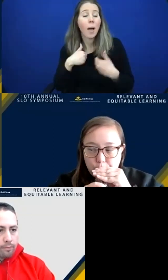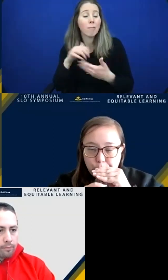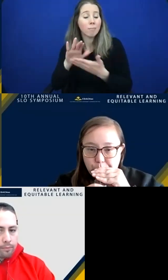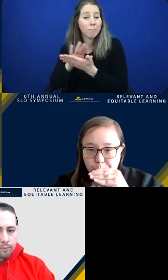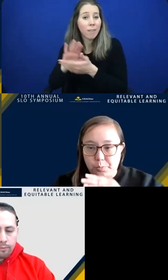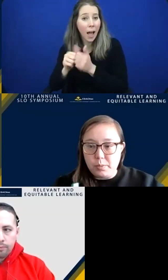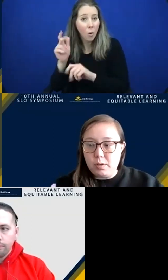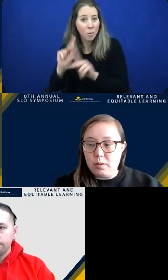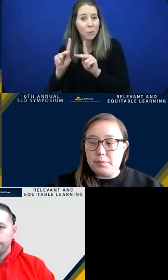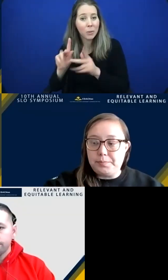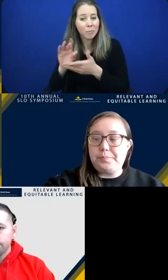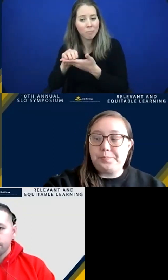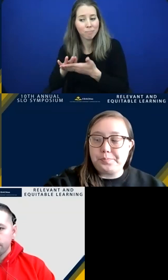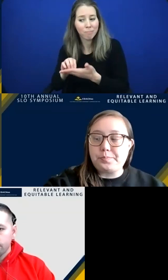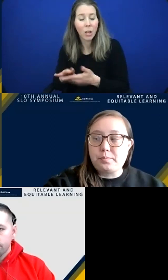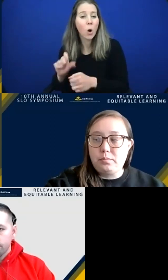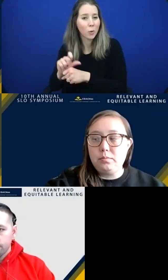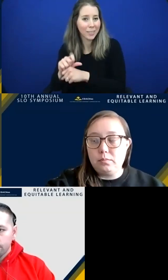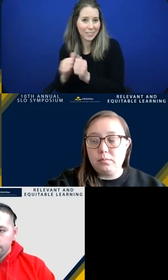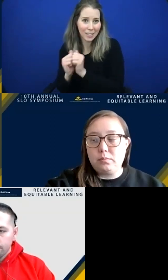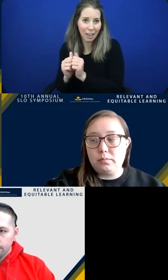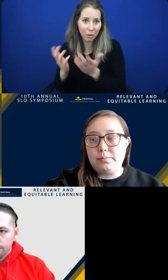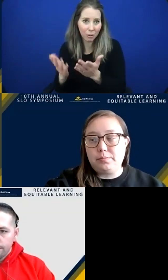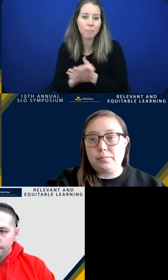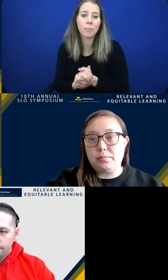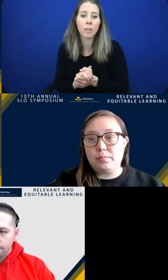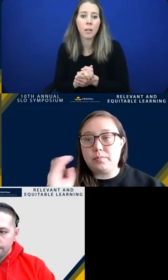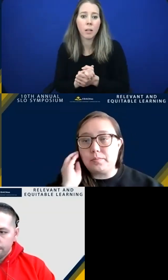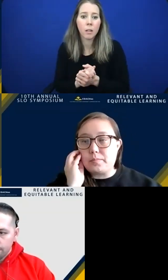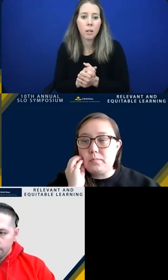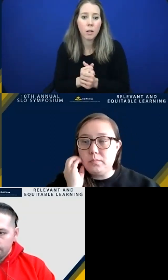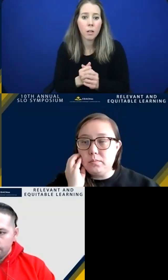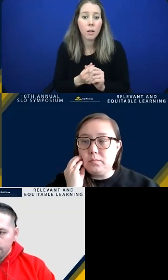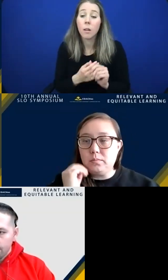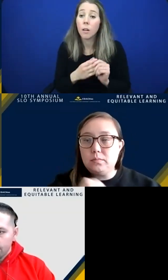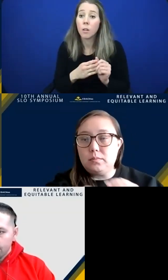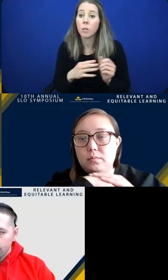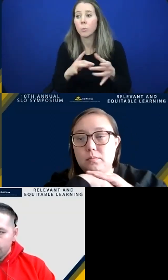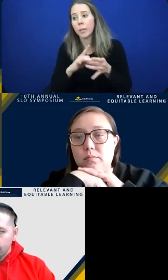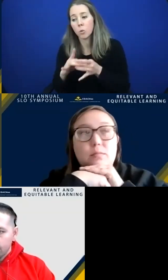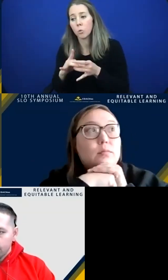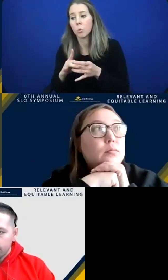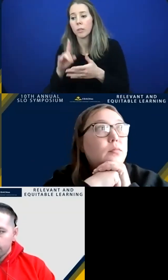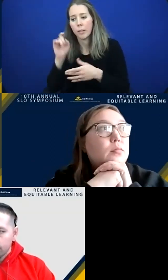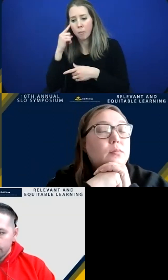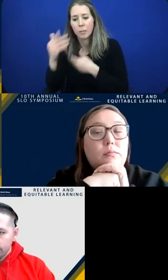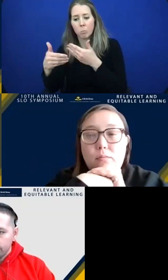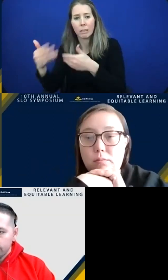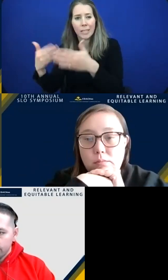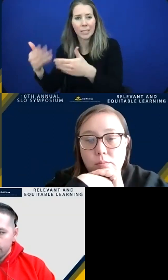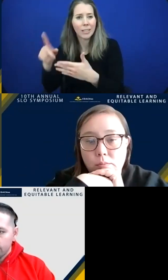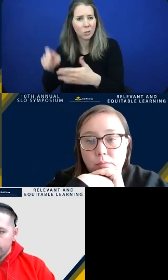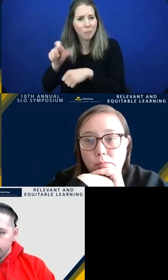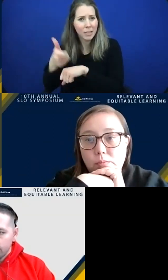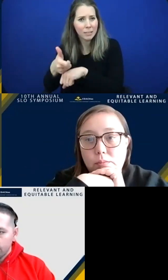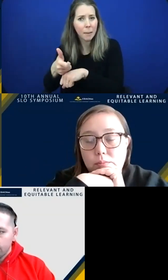are working together. In terms of the governance processes that should be in